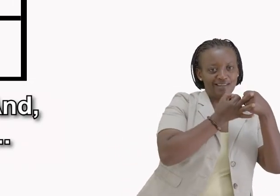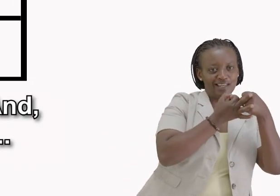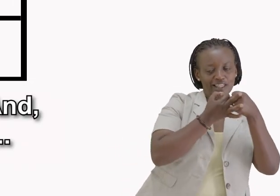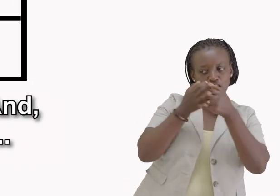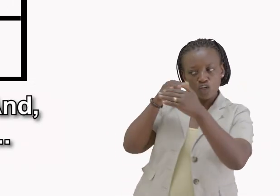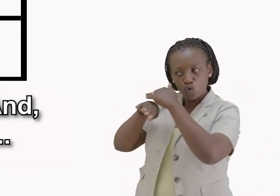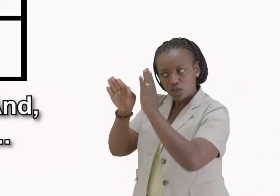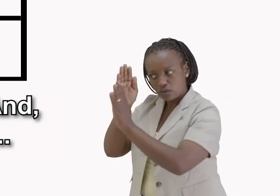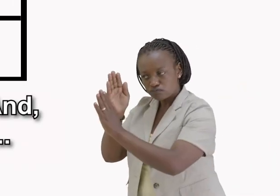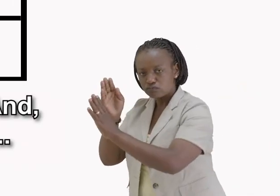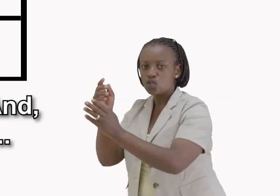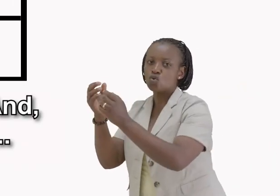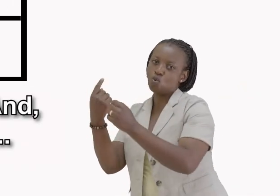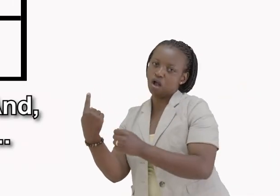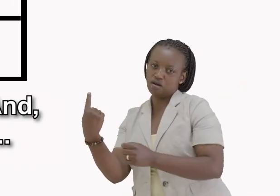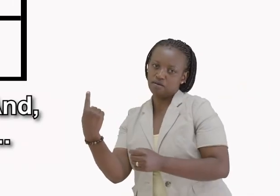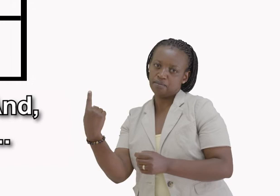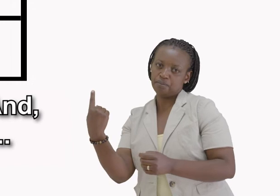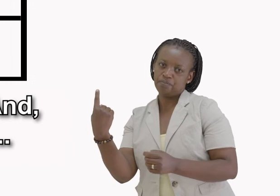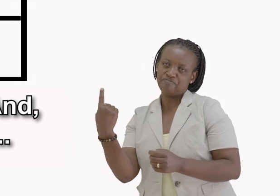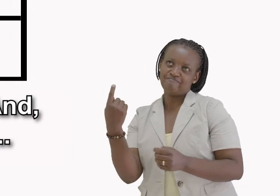Write 8 and keep 1.